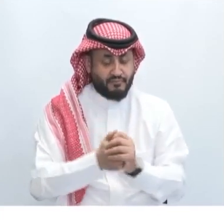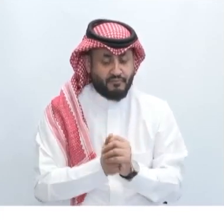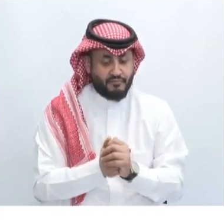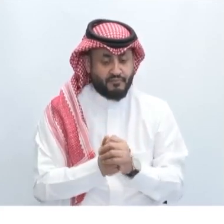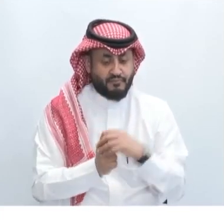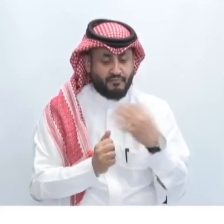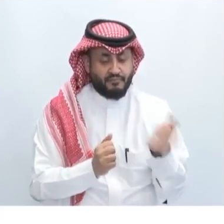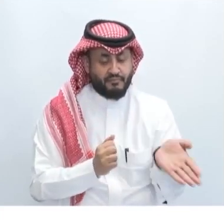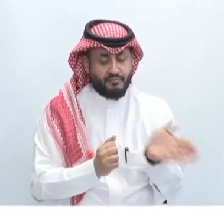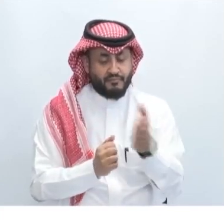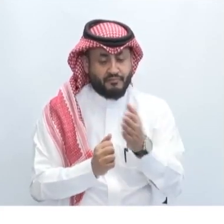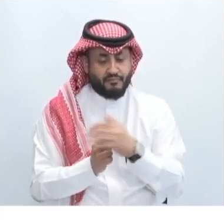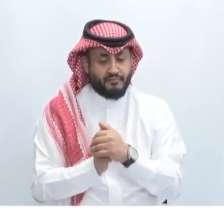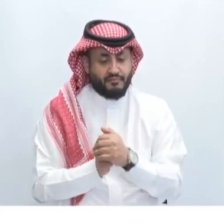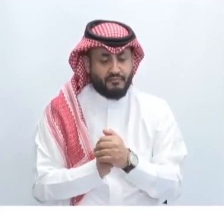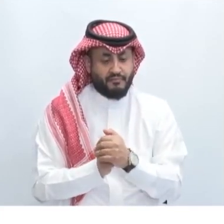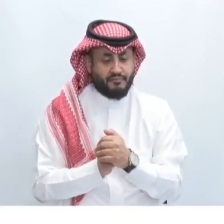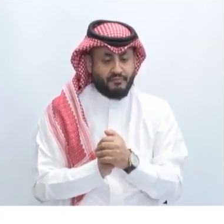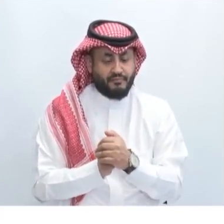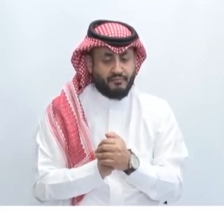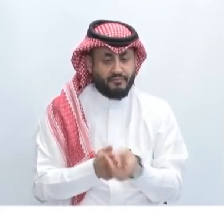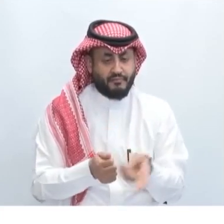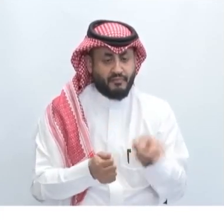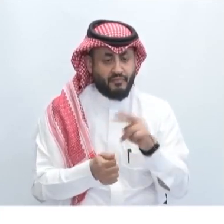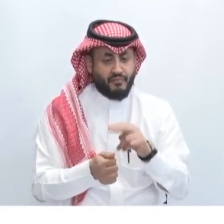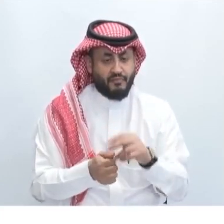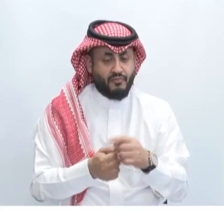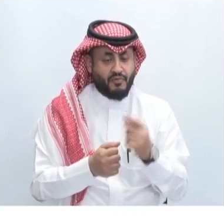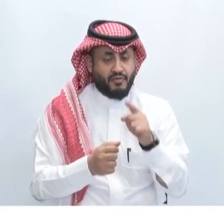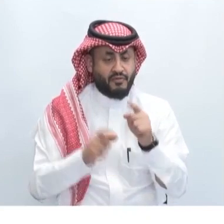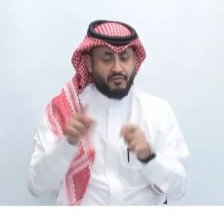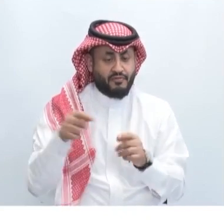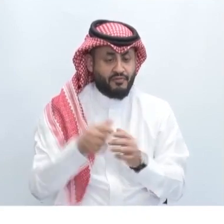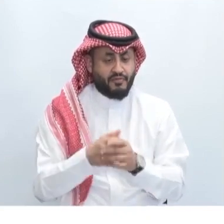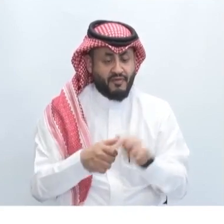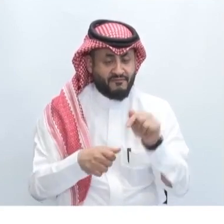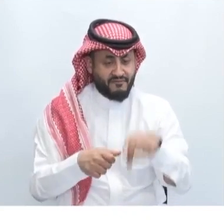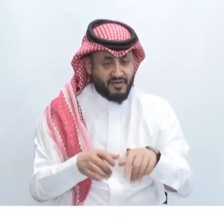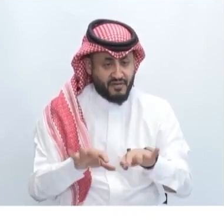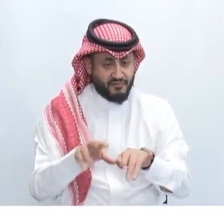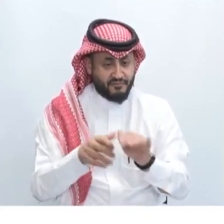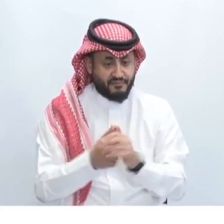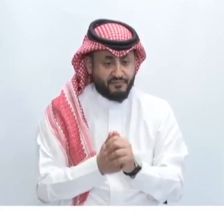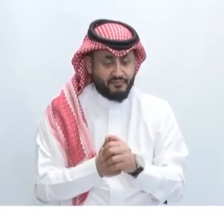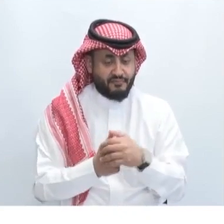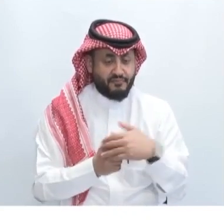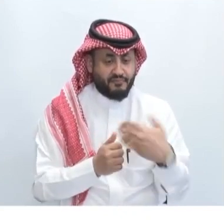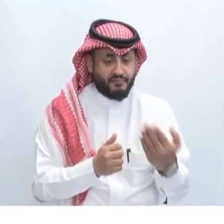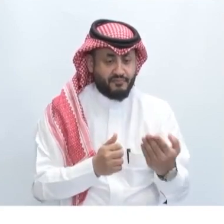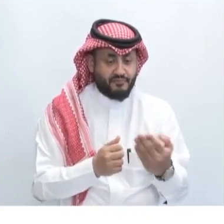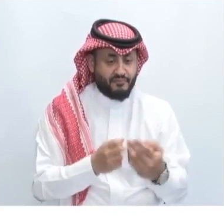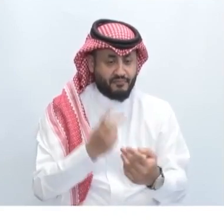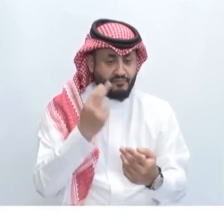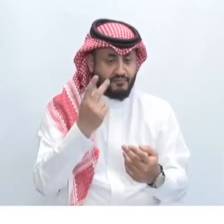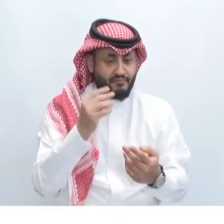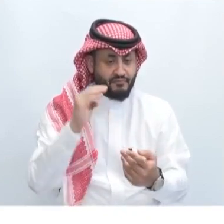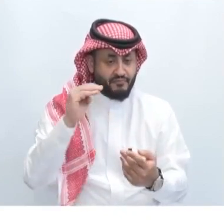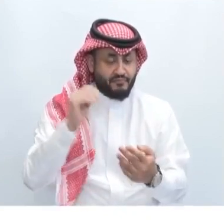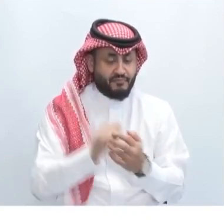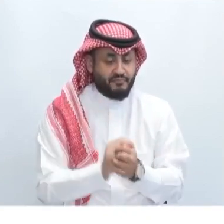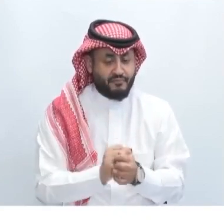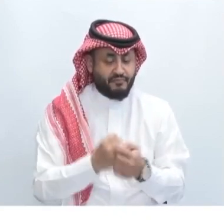And also, one more question we practice on, do you have a computer? As we said, the two